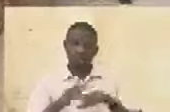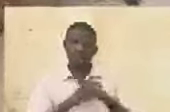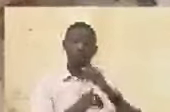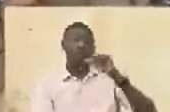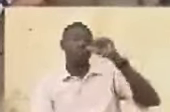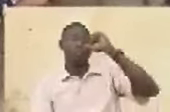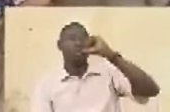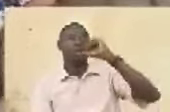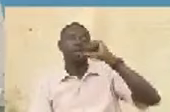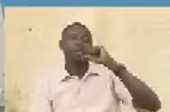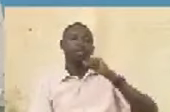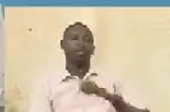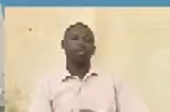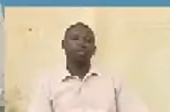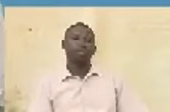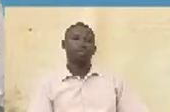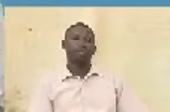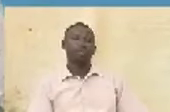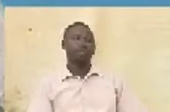was made to drink,